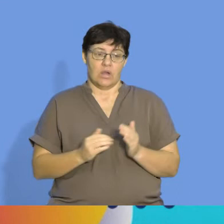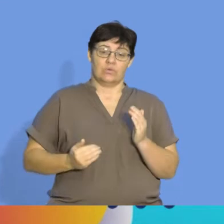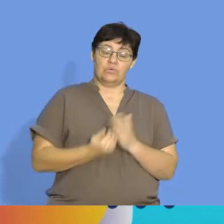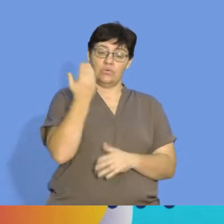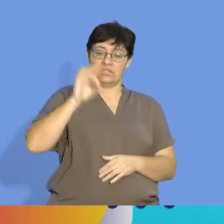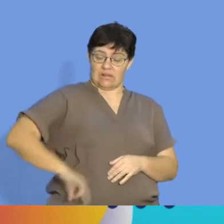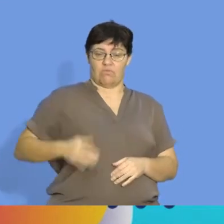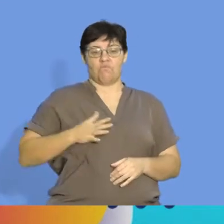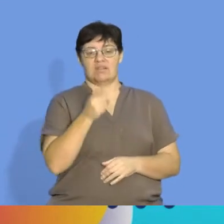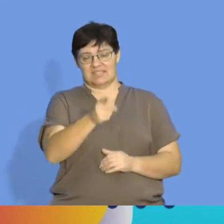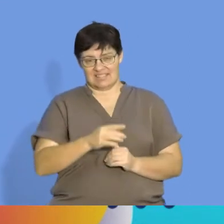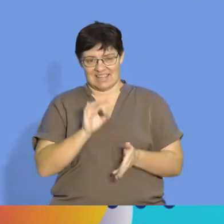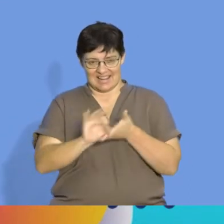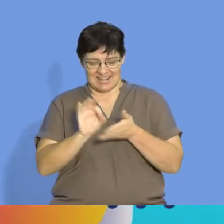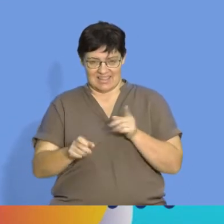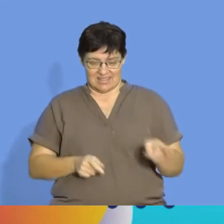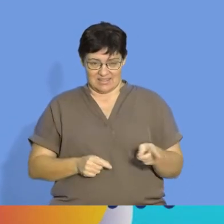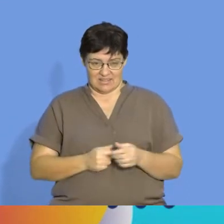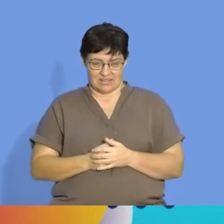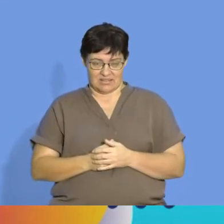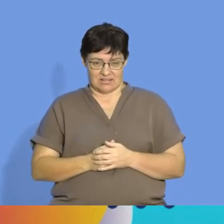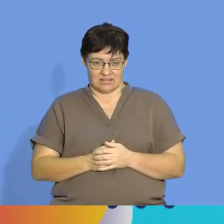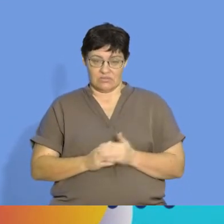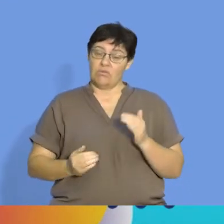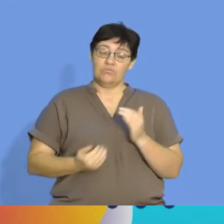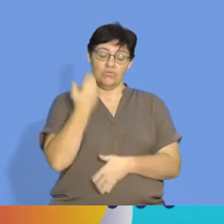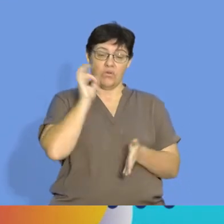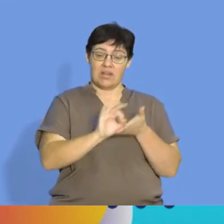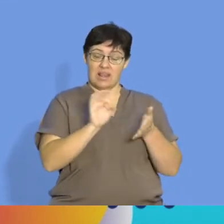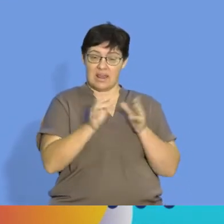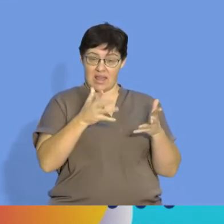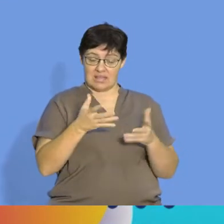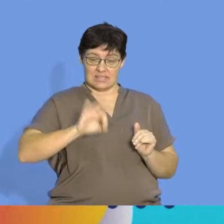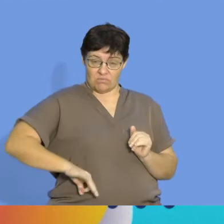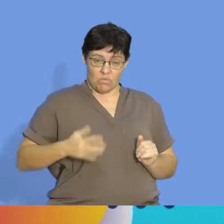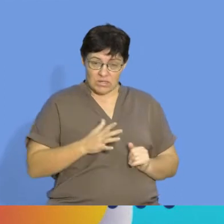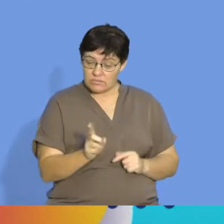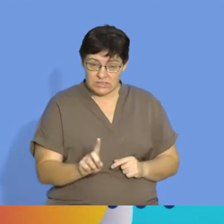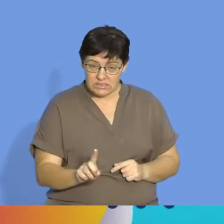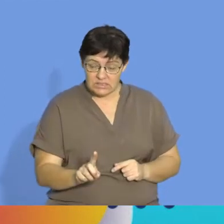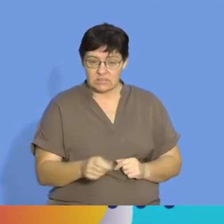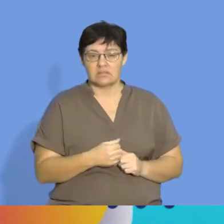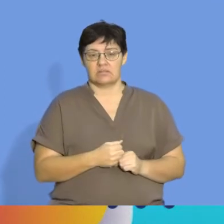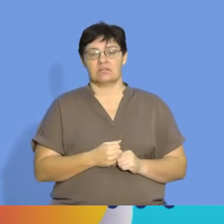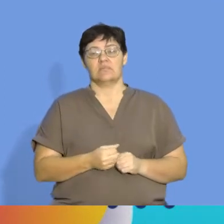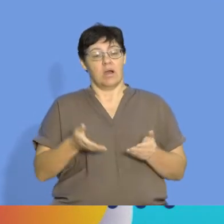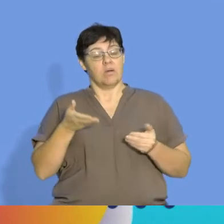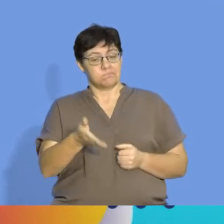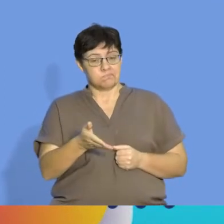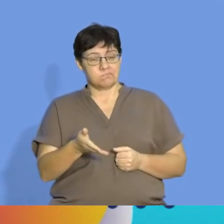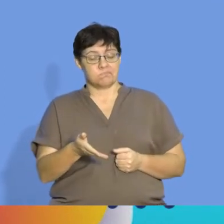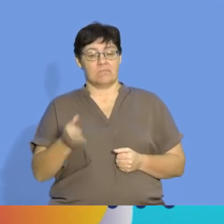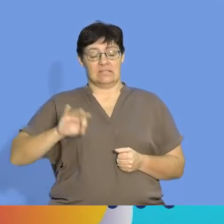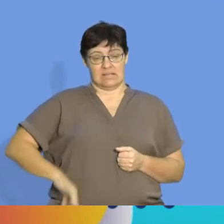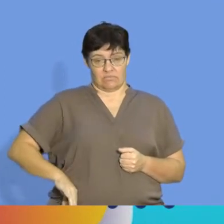You want the new salary of your cleaner. So if you want the new salary of the cleaner, what do? We take